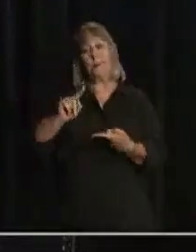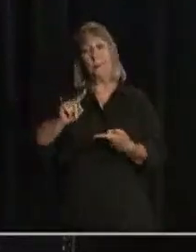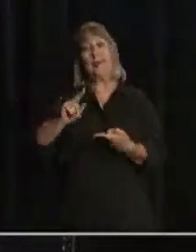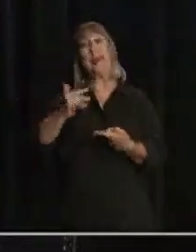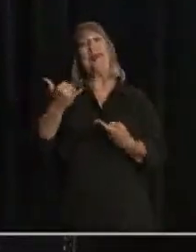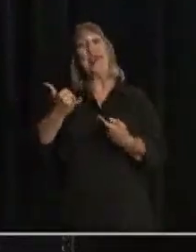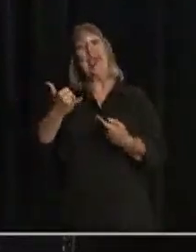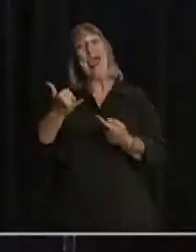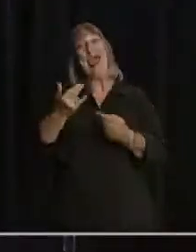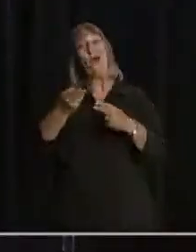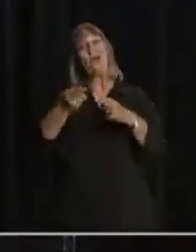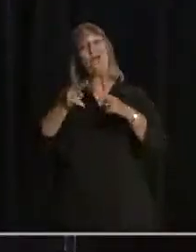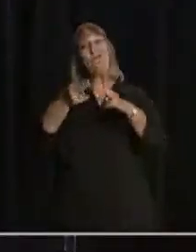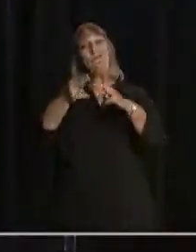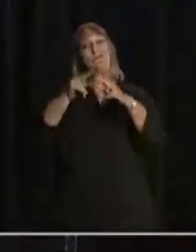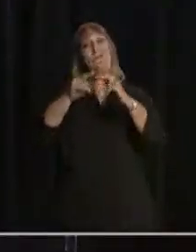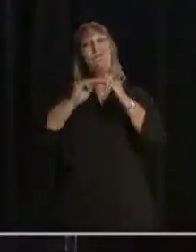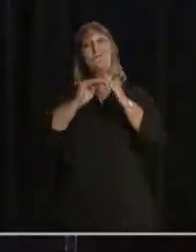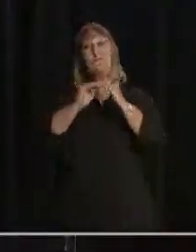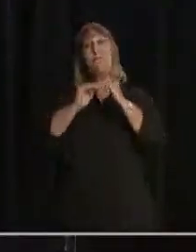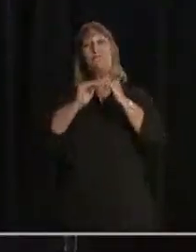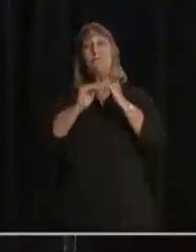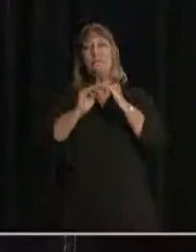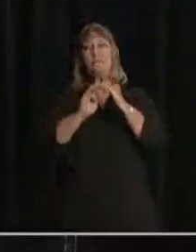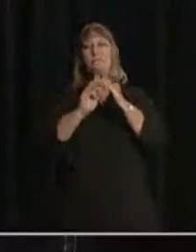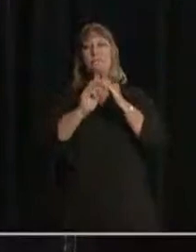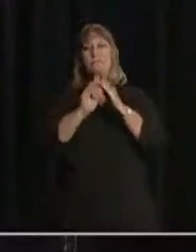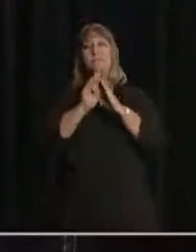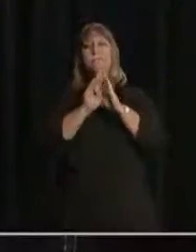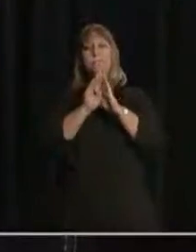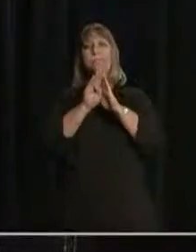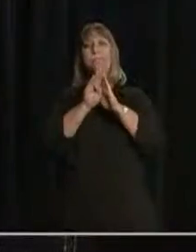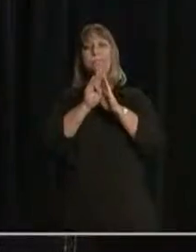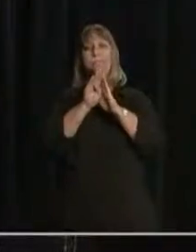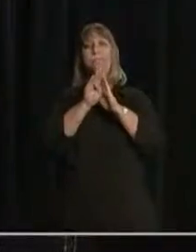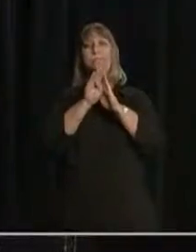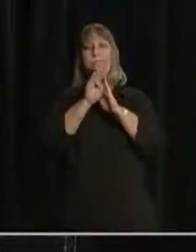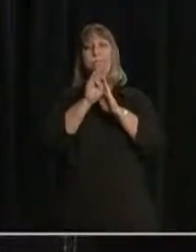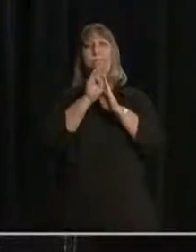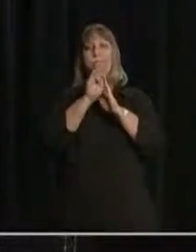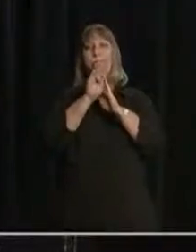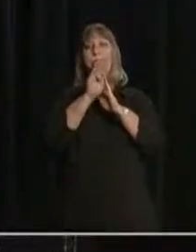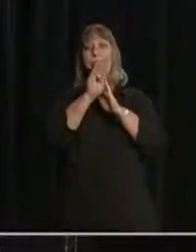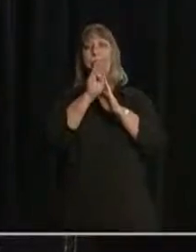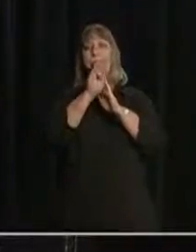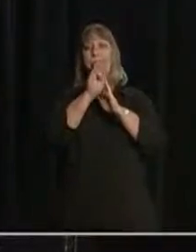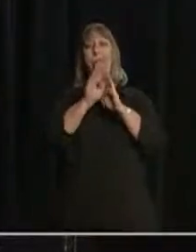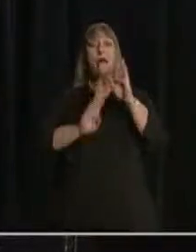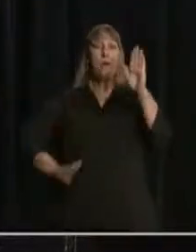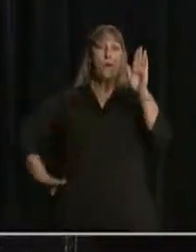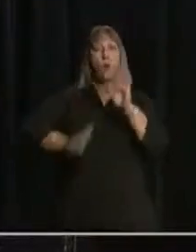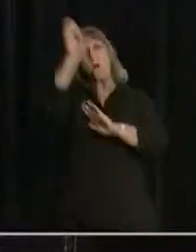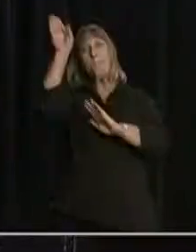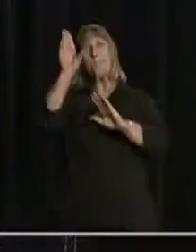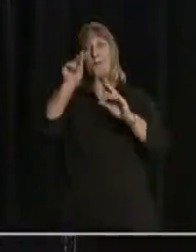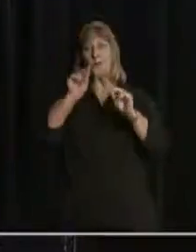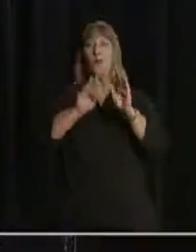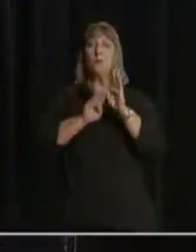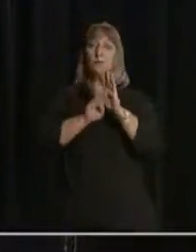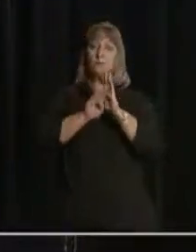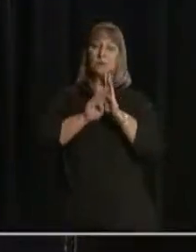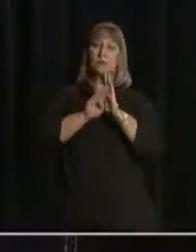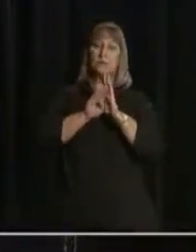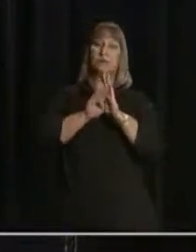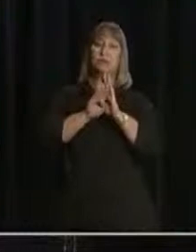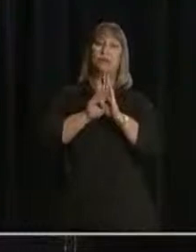that we're still making steady progress for those who are fully vaccinated of the eligible population and those who are receiving at least